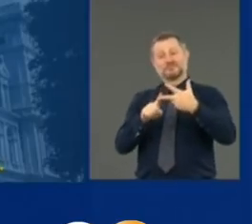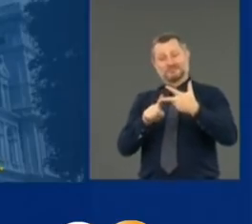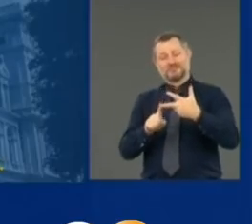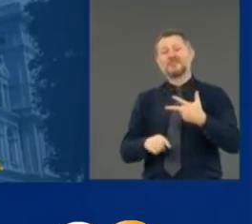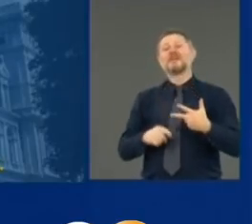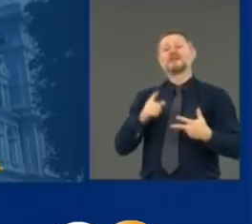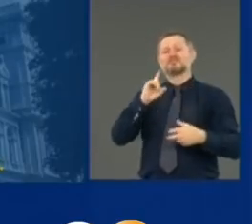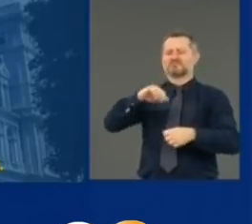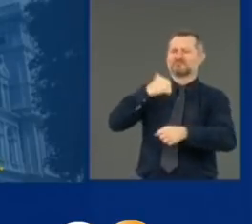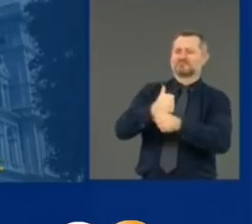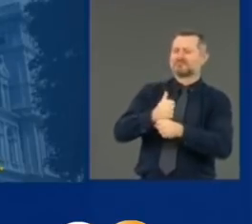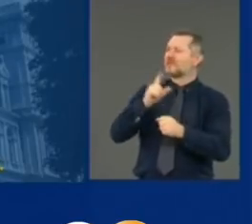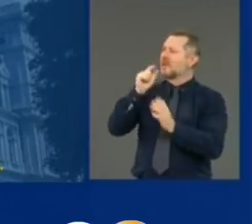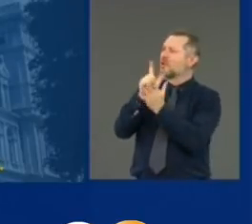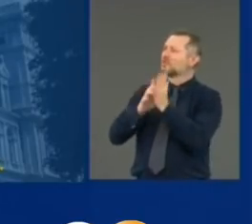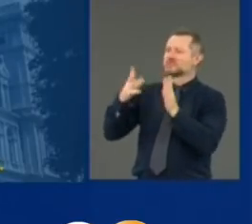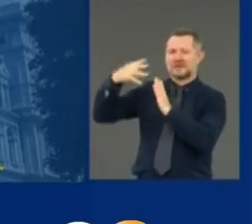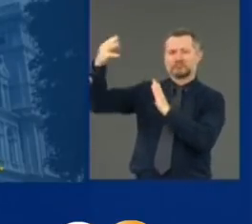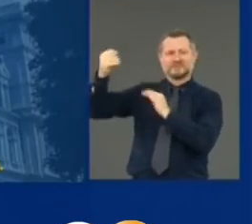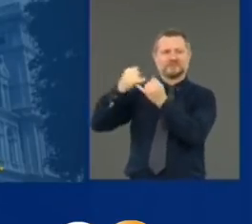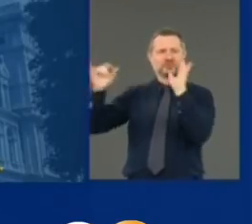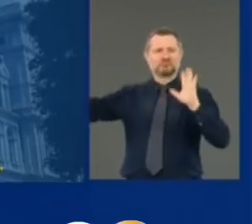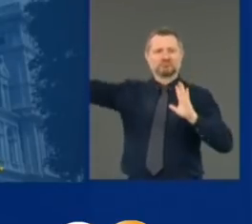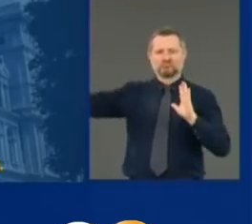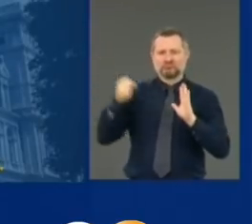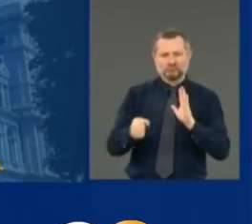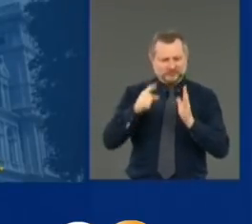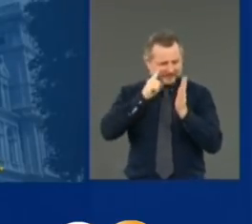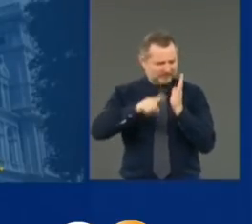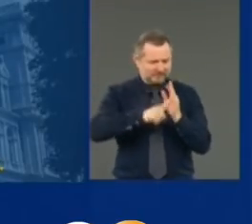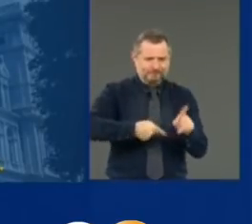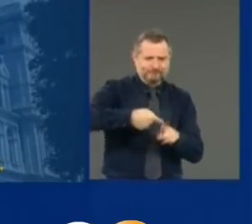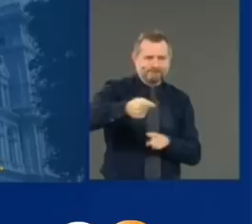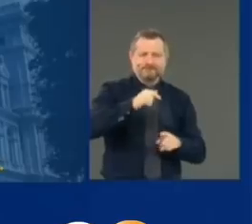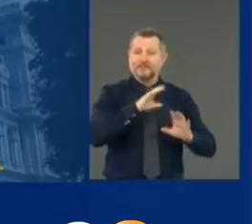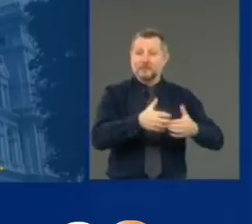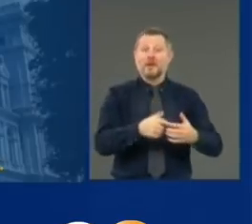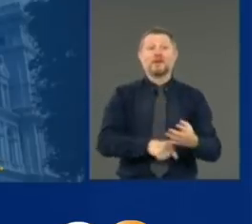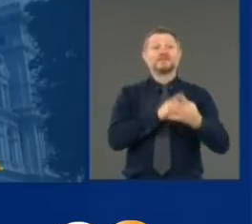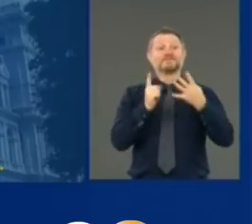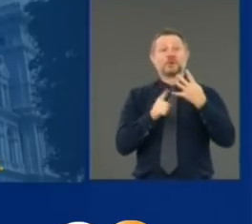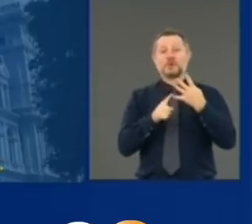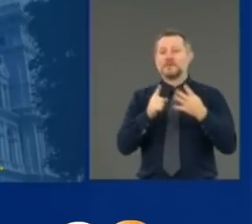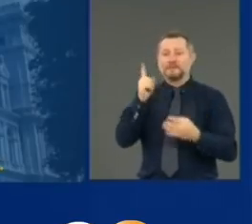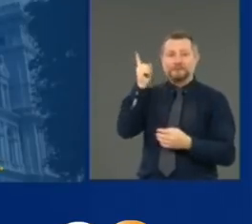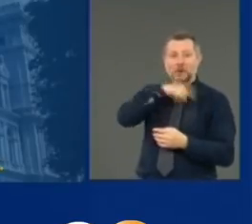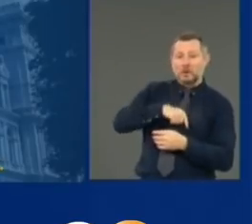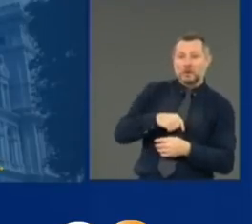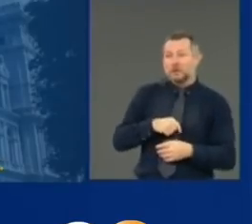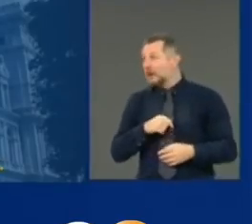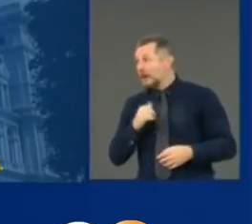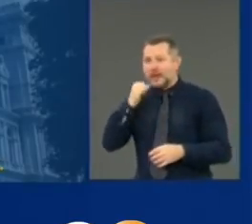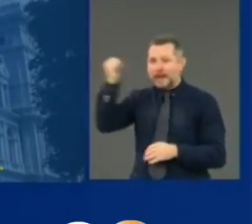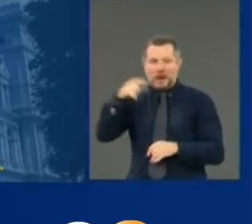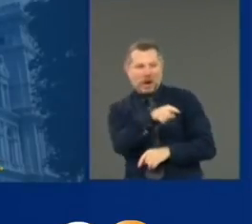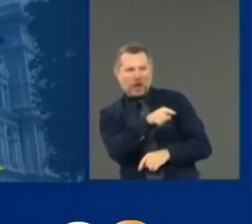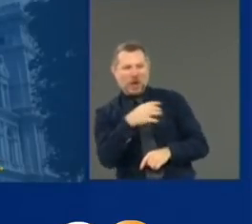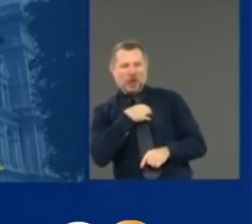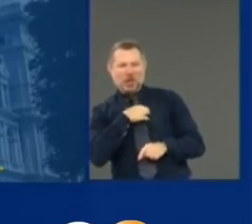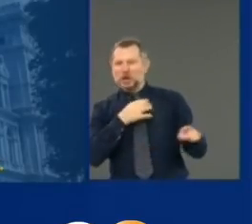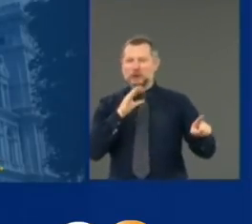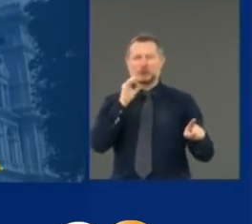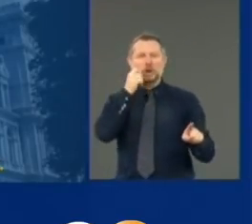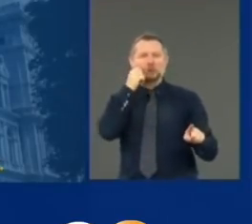institutionalized the Attorney General as a special prosecutor, false race-based 9/11 calls, and the New York State